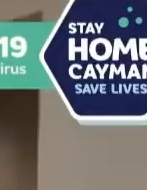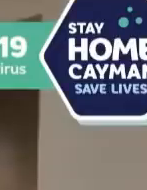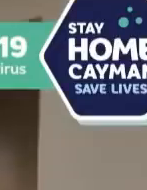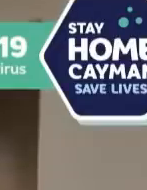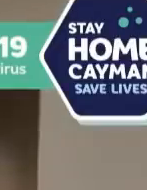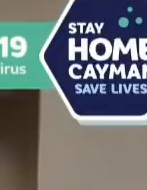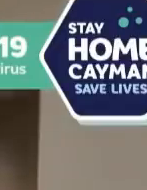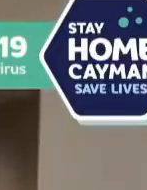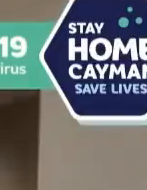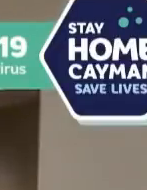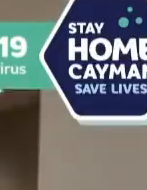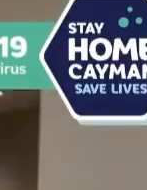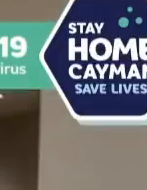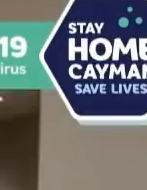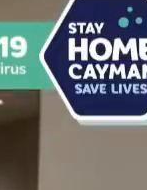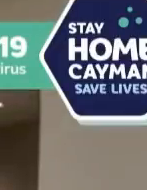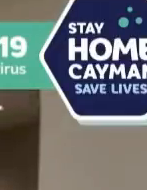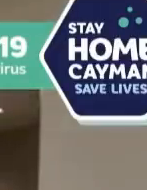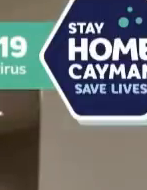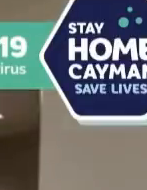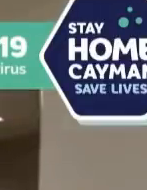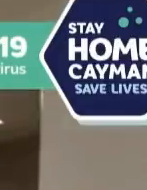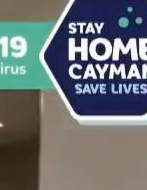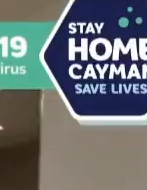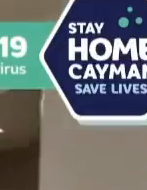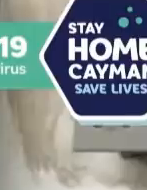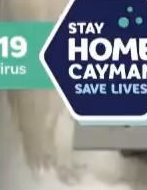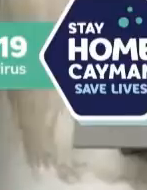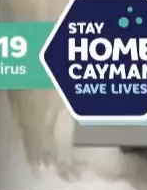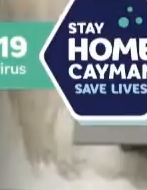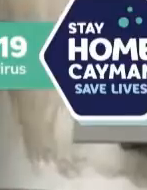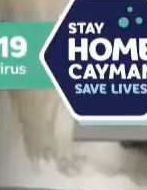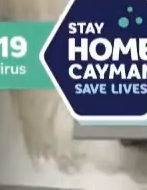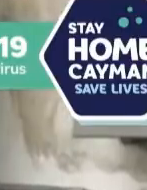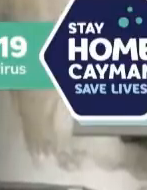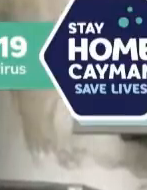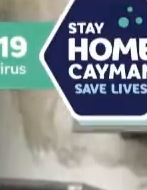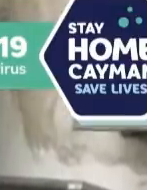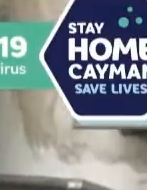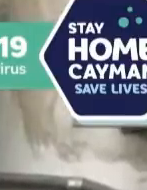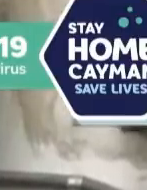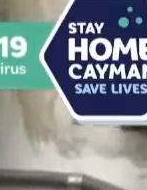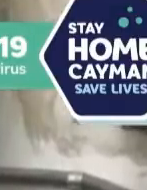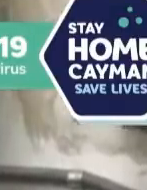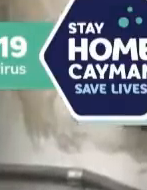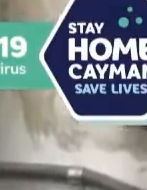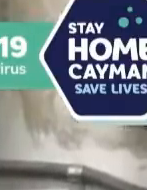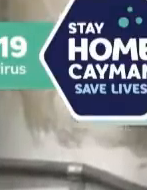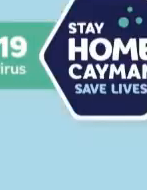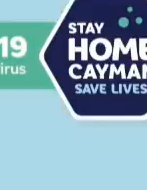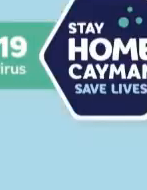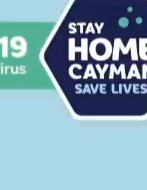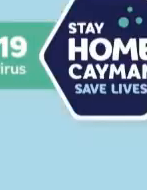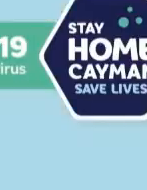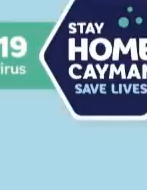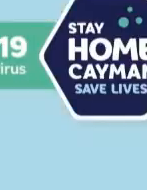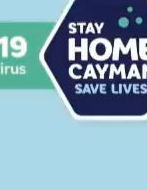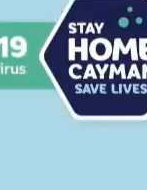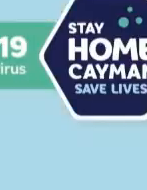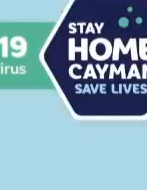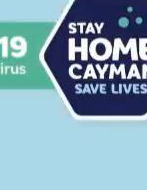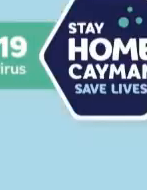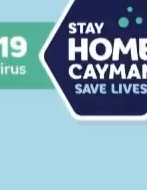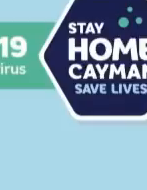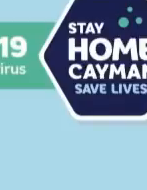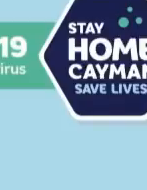front line and wish to give them a shout out, or if you have a personal experience of Cayman kindness, we want to hear from you. Frontline